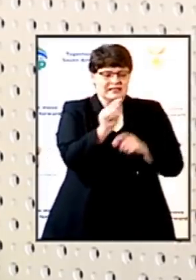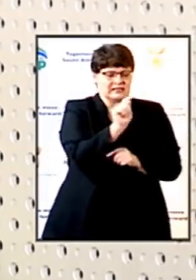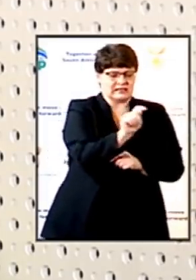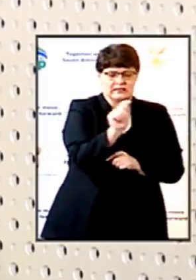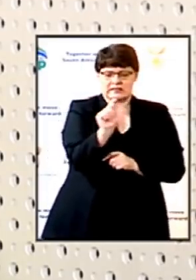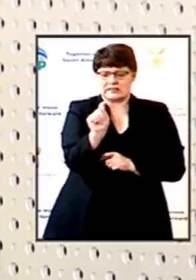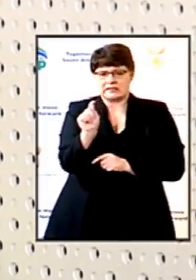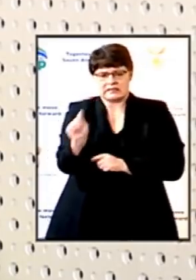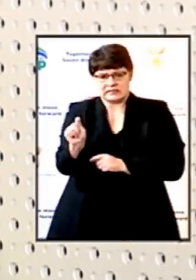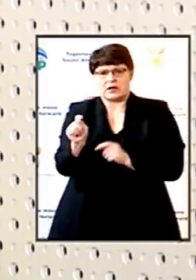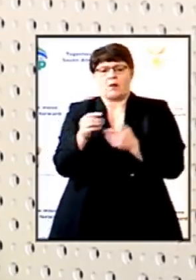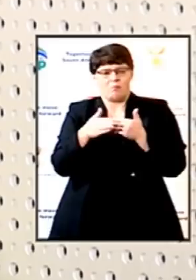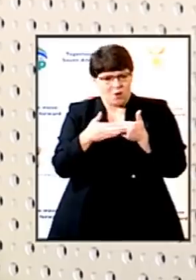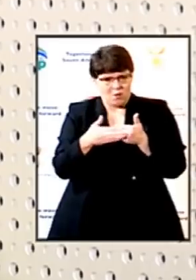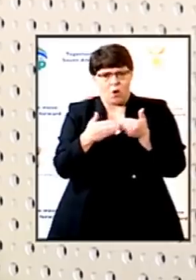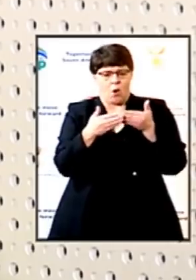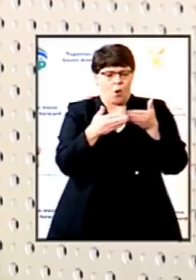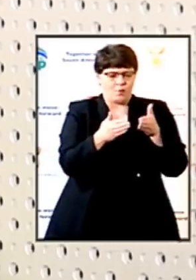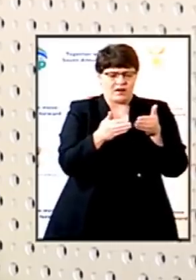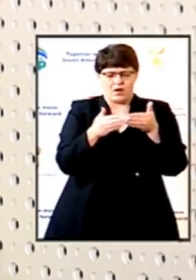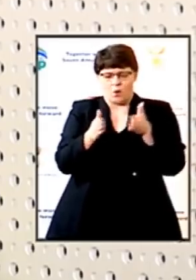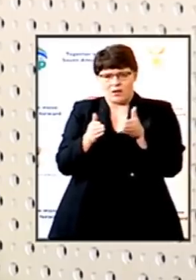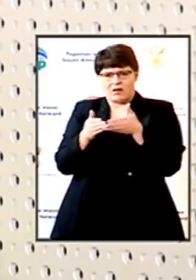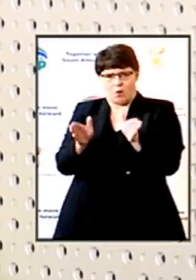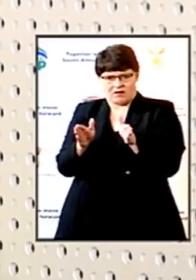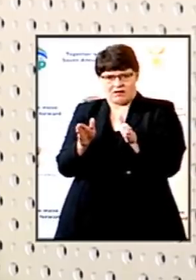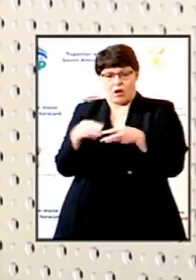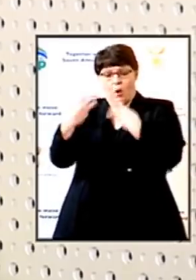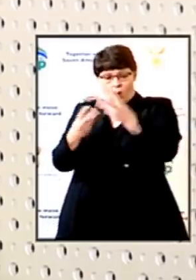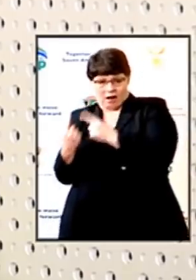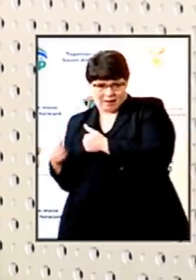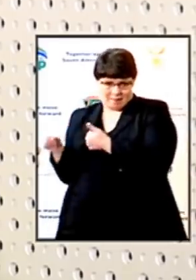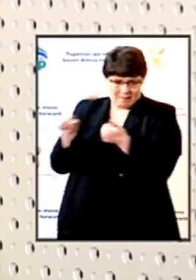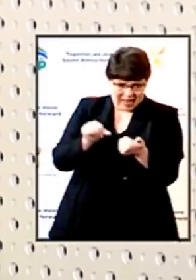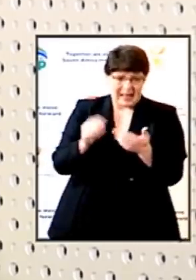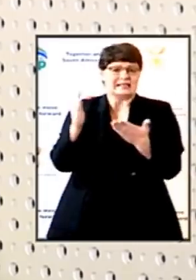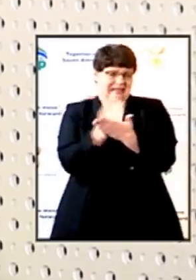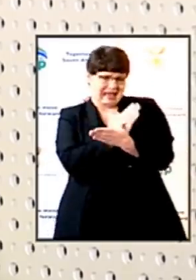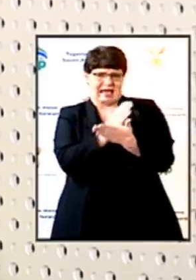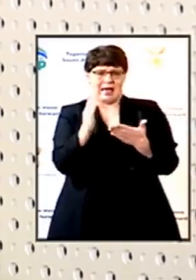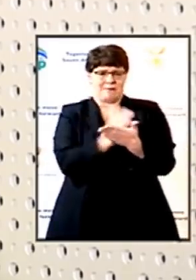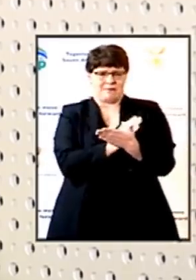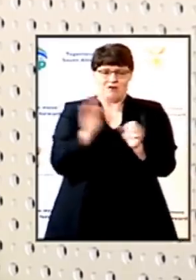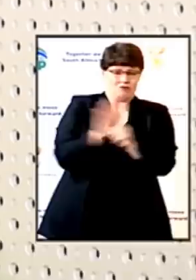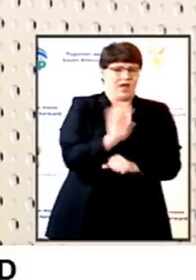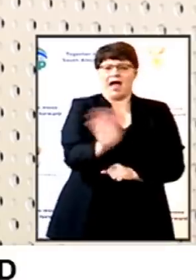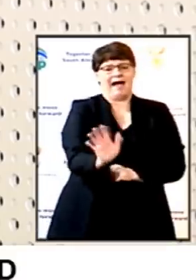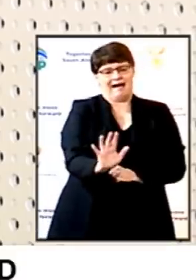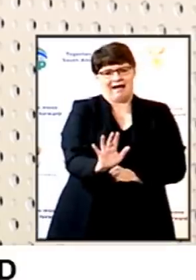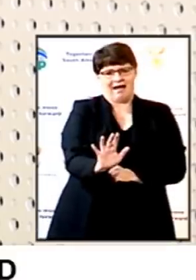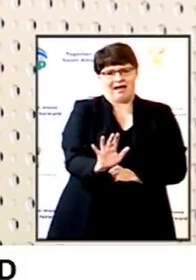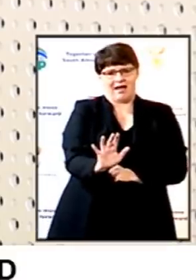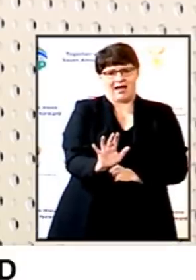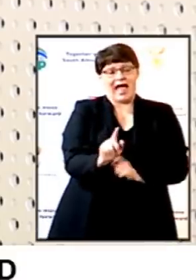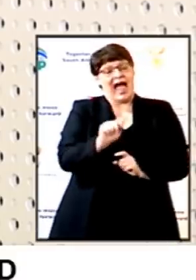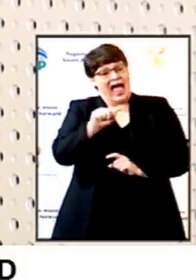companies opening up and more people going to work. That's basically the major change. The rest,